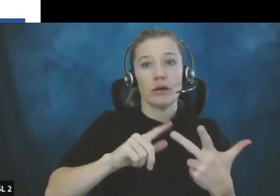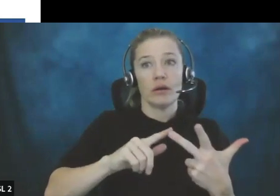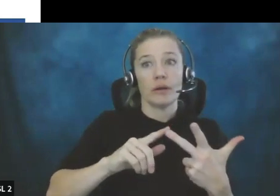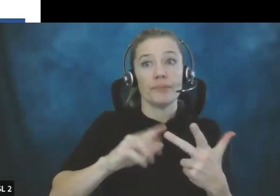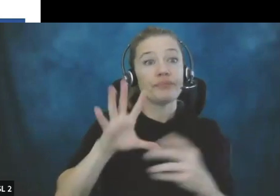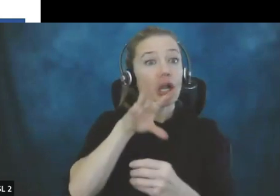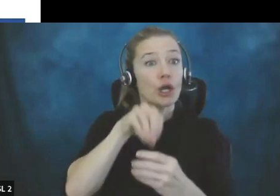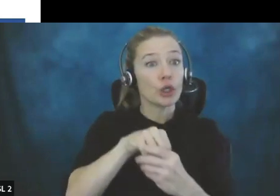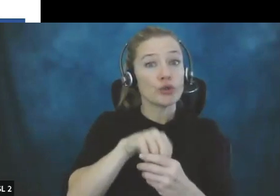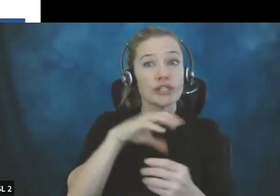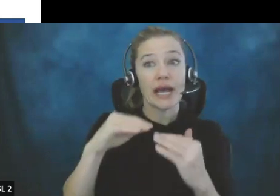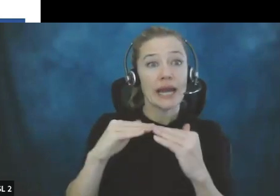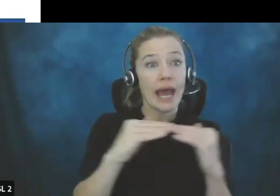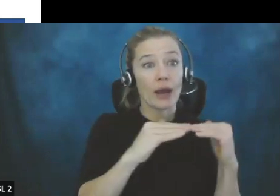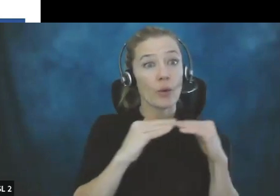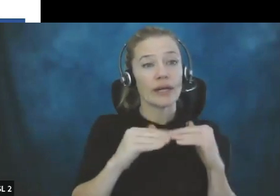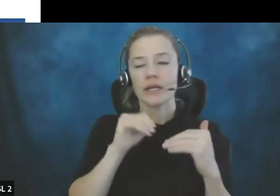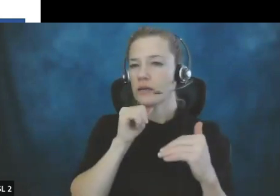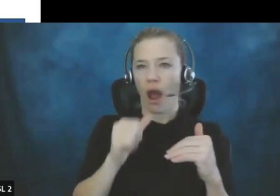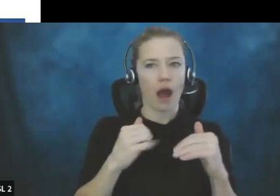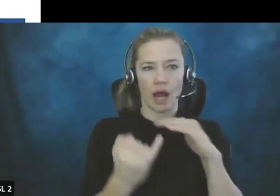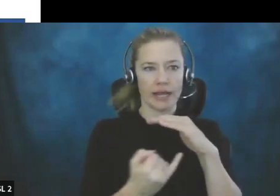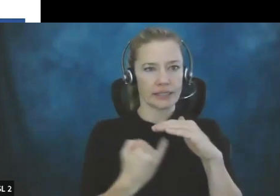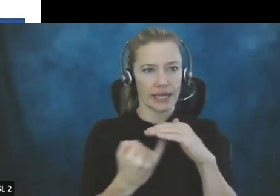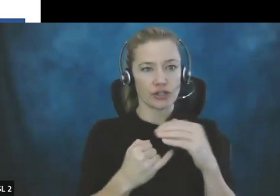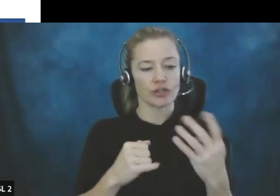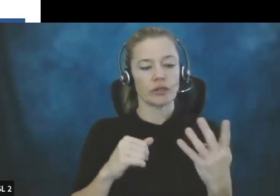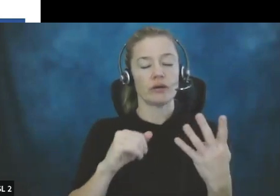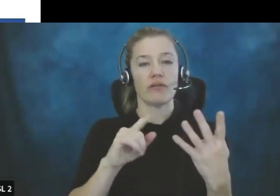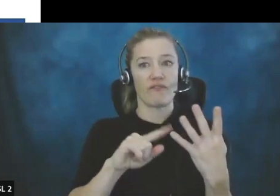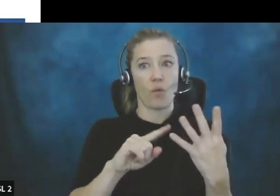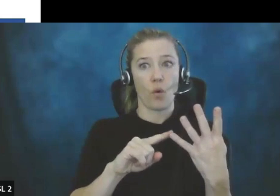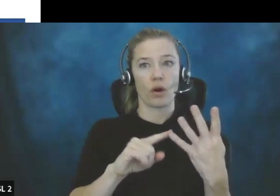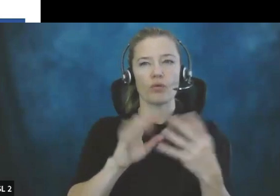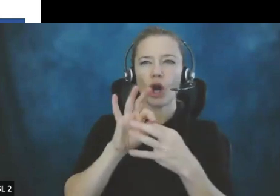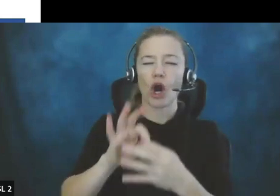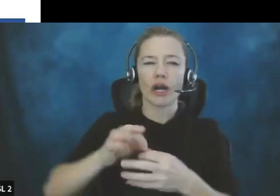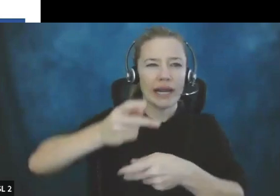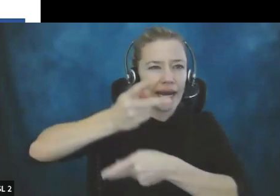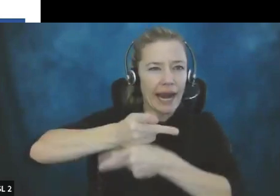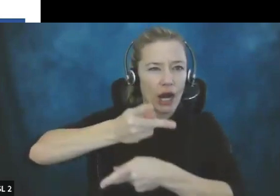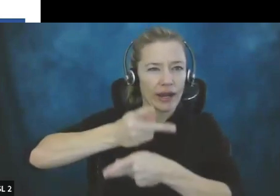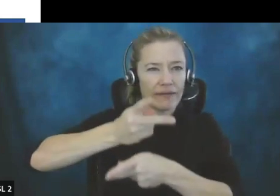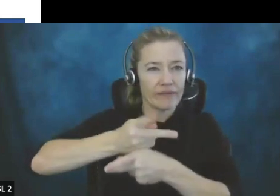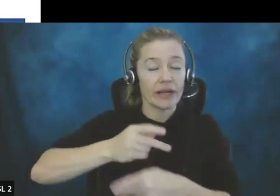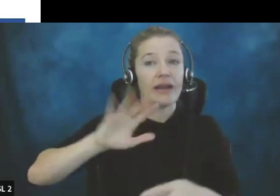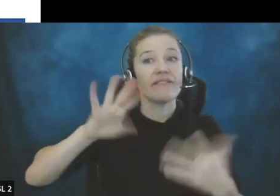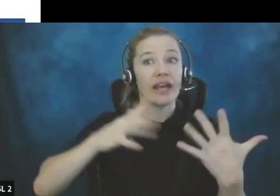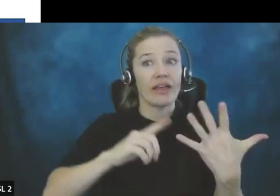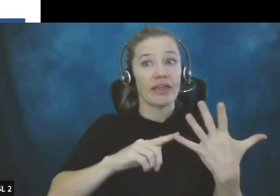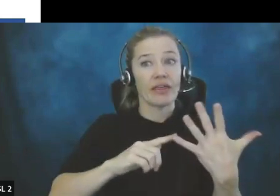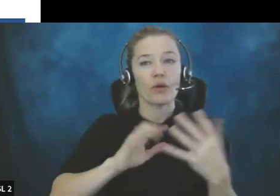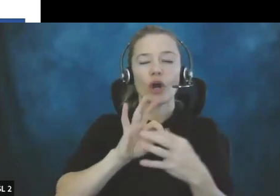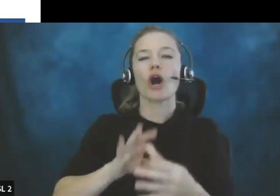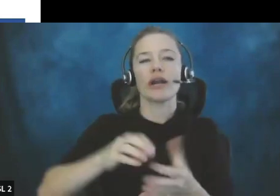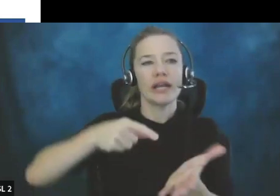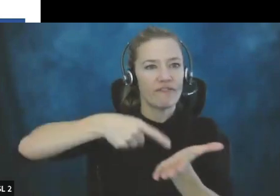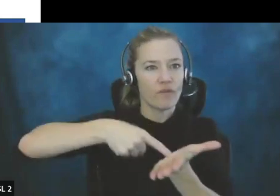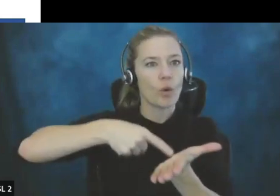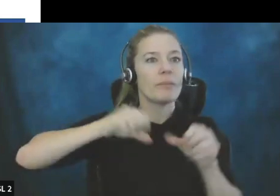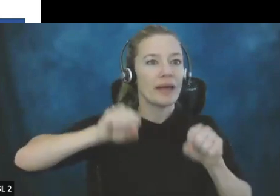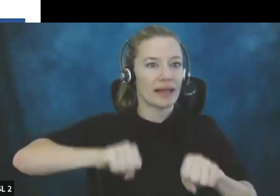We have goal 3, which is inclusion and equity, not isolation. Goal 4 is around caregiving that works, and goal 5 is